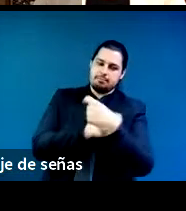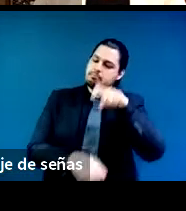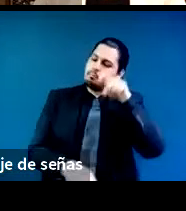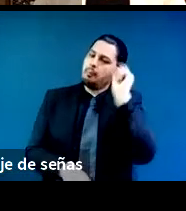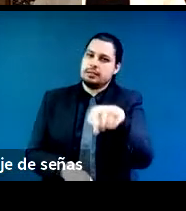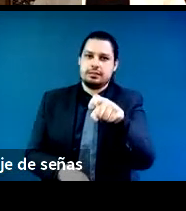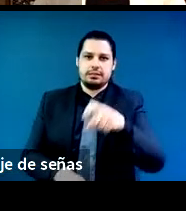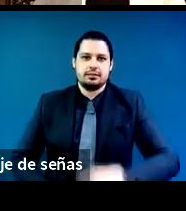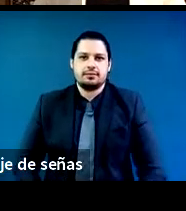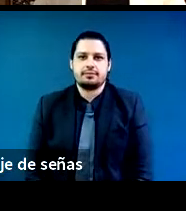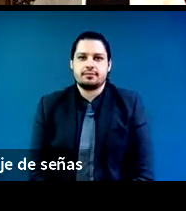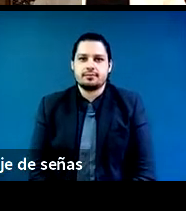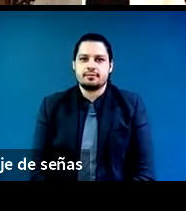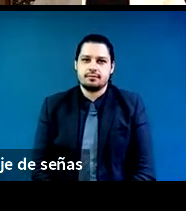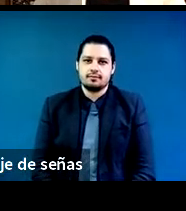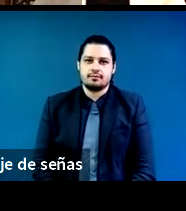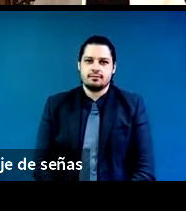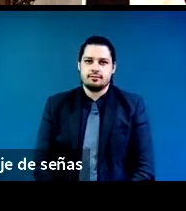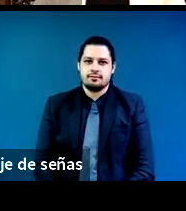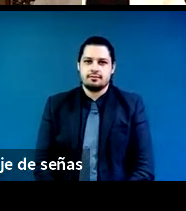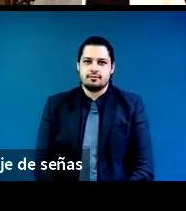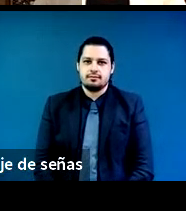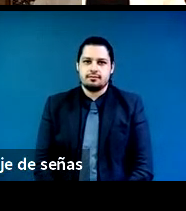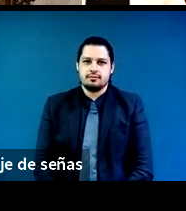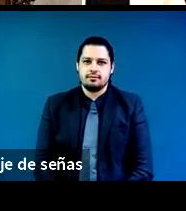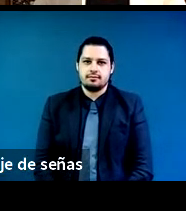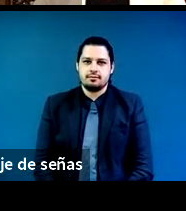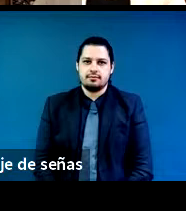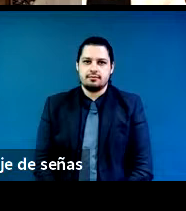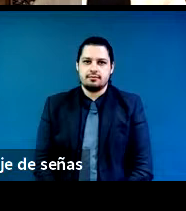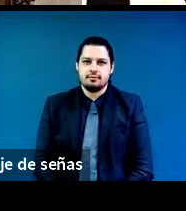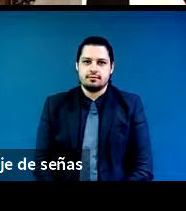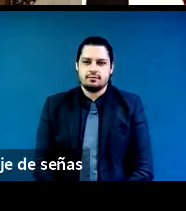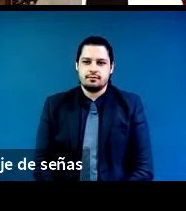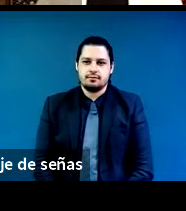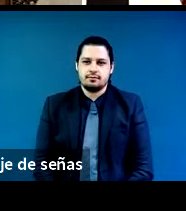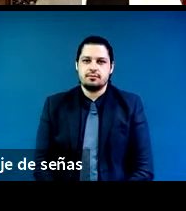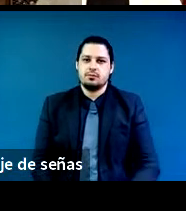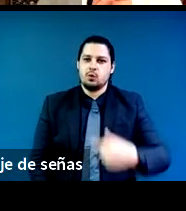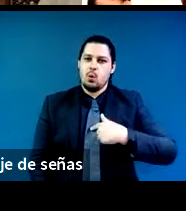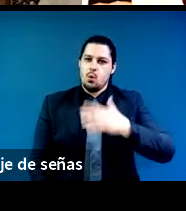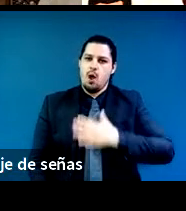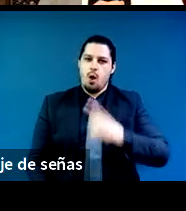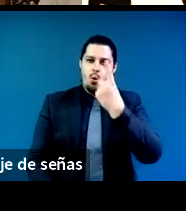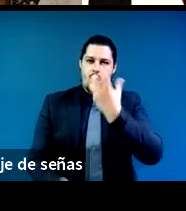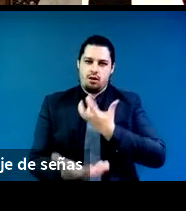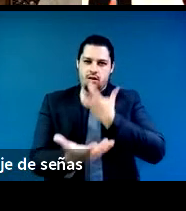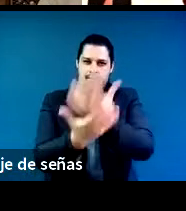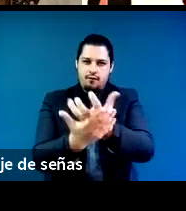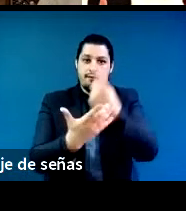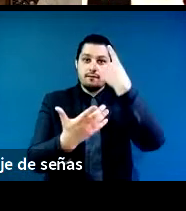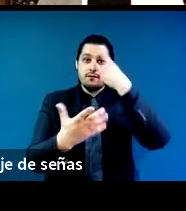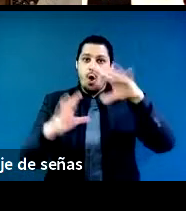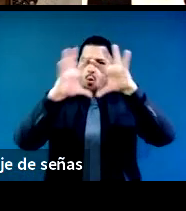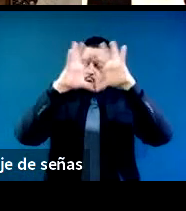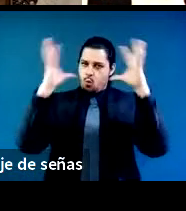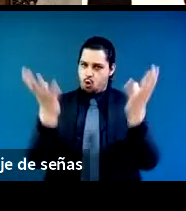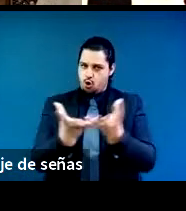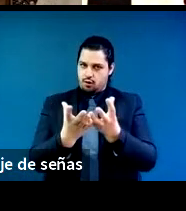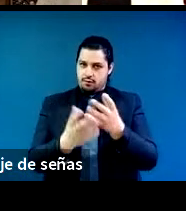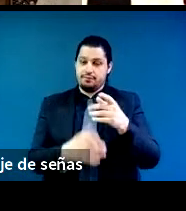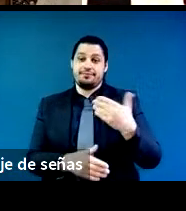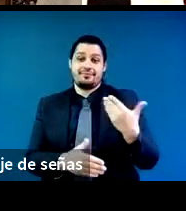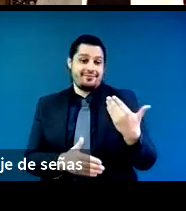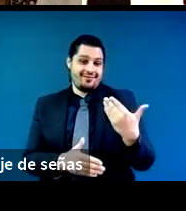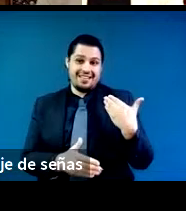find the discussion really, for me, fascinating, but also a reminder of the extent of the challenge that we have. Because